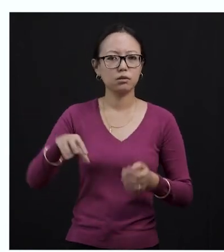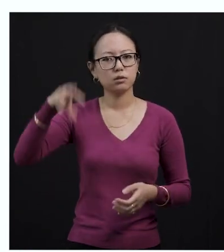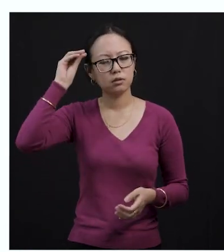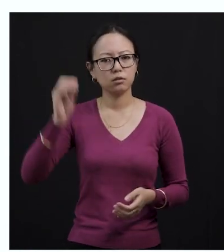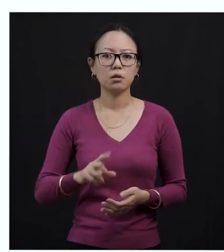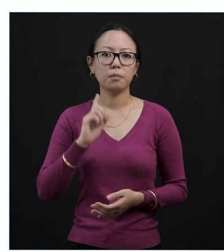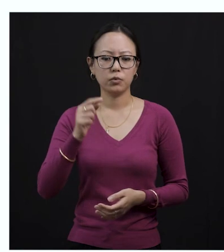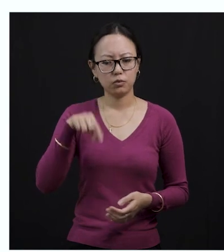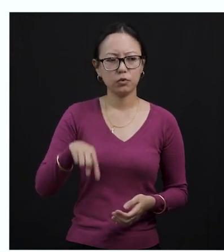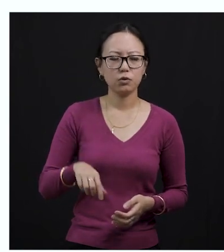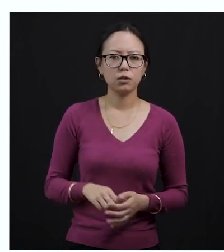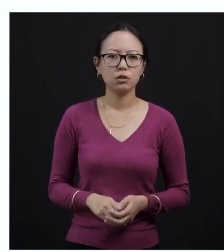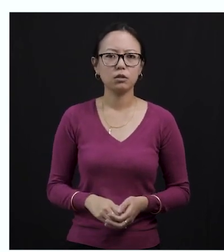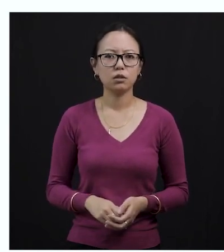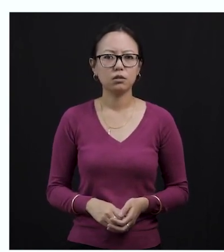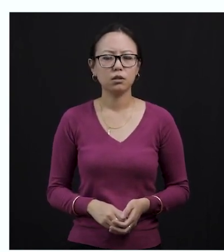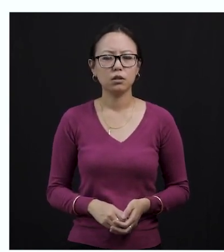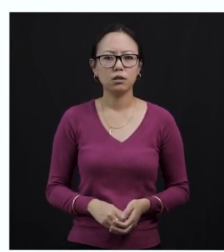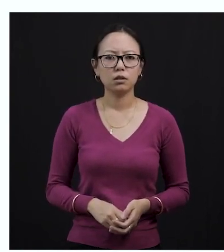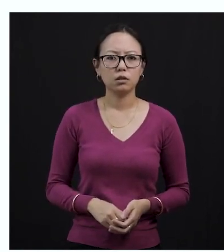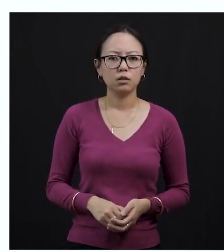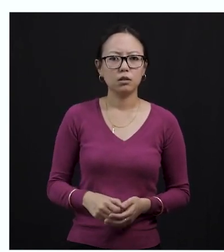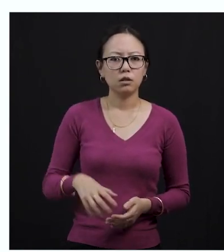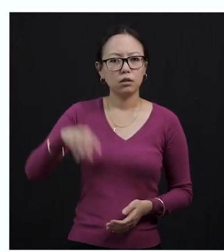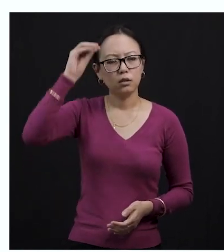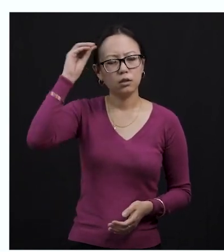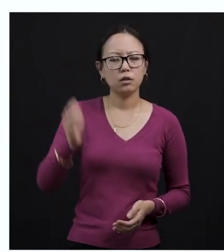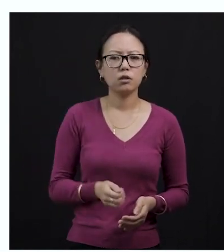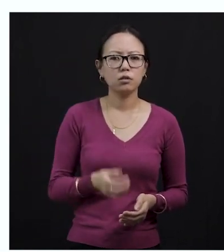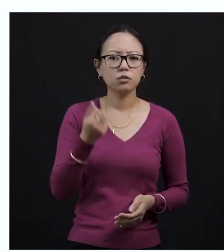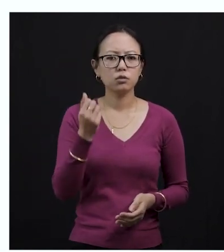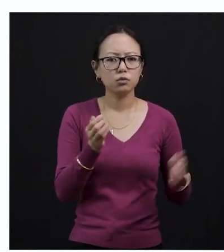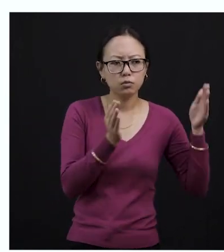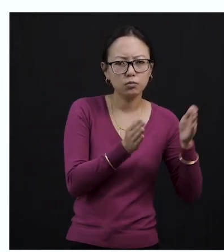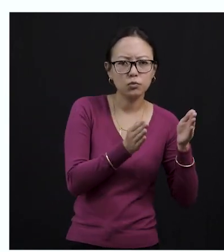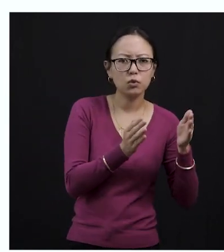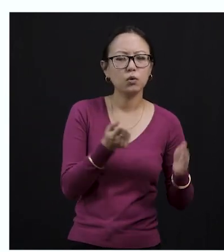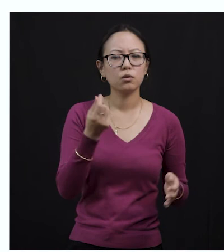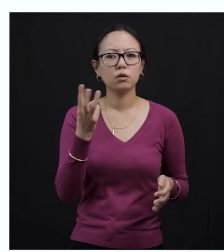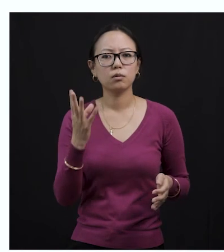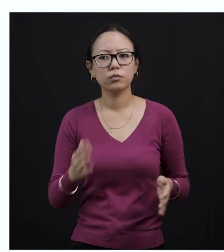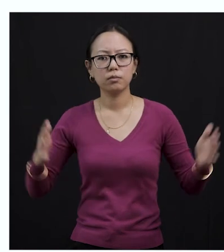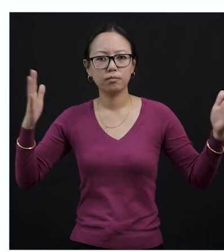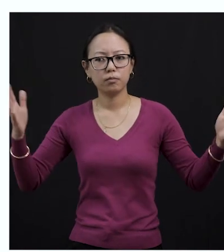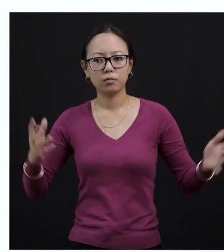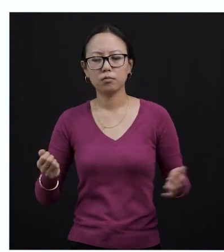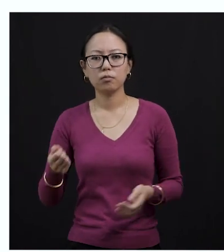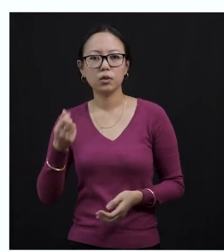today, we will be learning. We have learned about smaller numbers, bigger, greater numbers, which is nothing